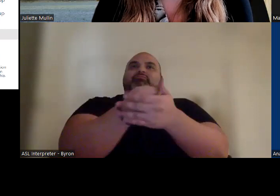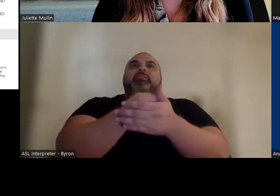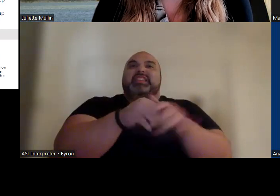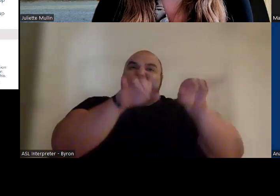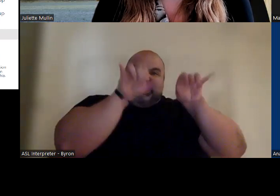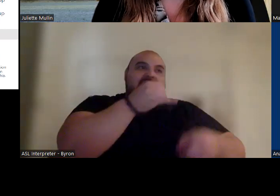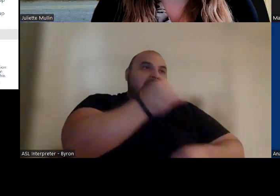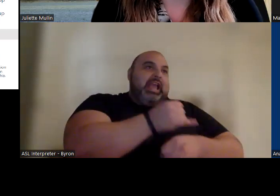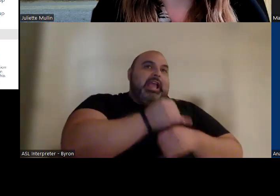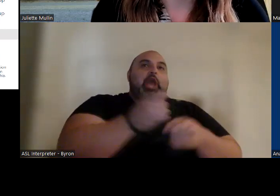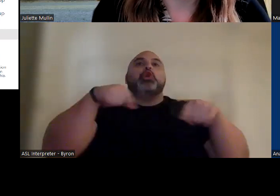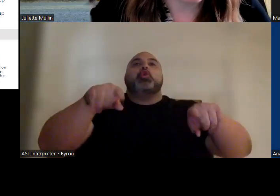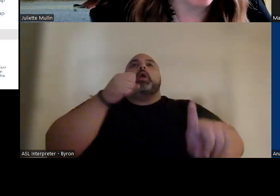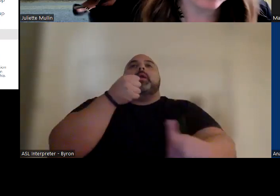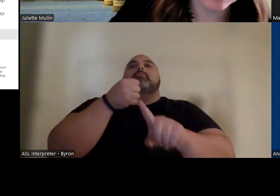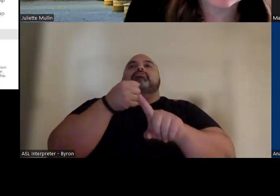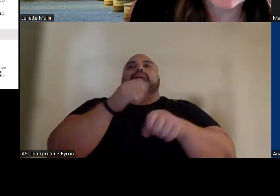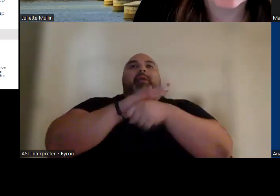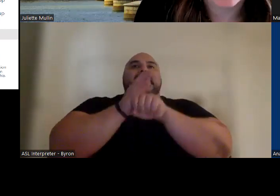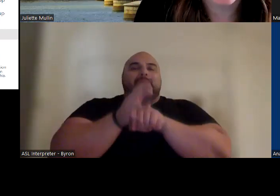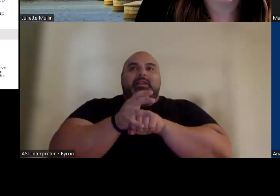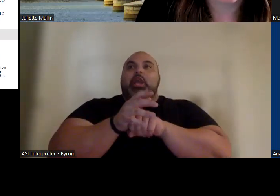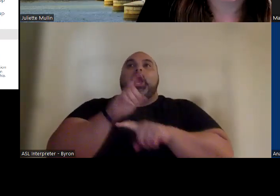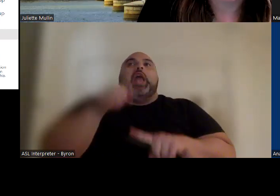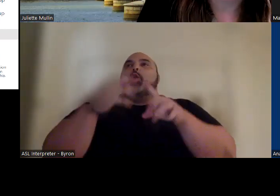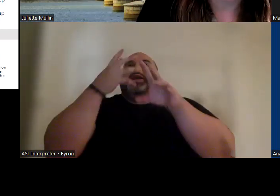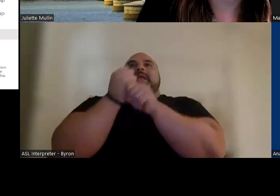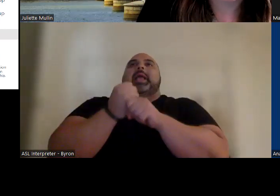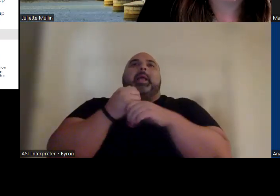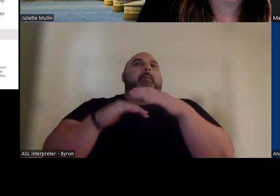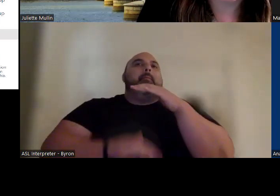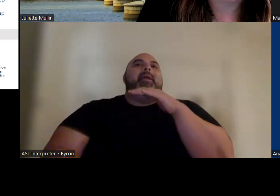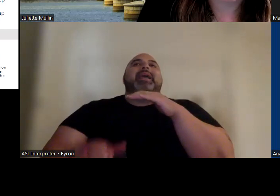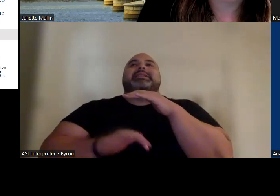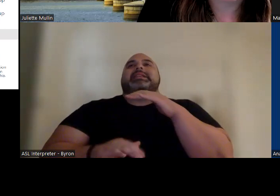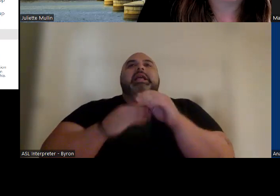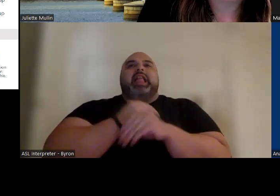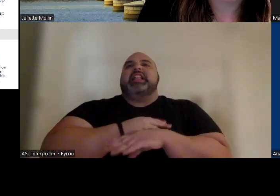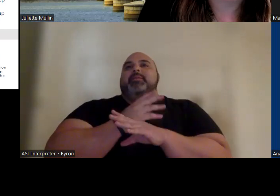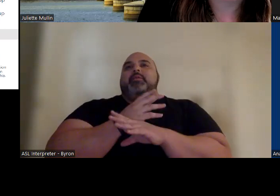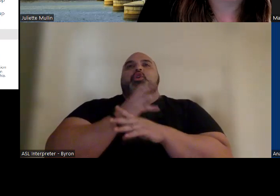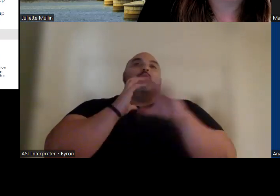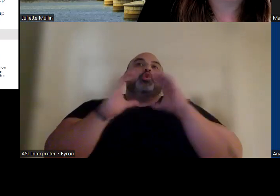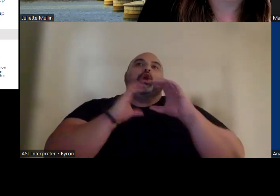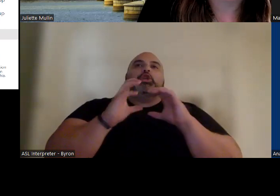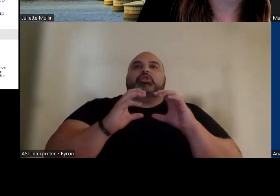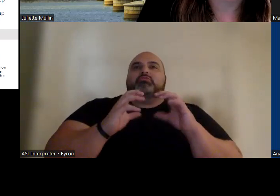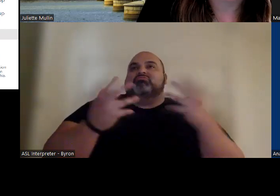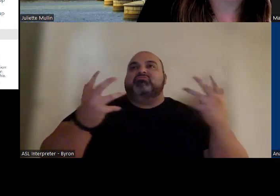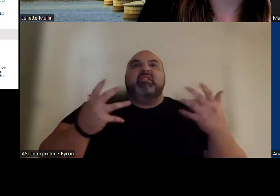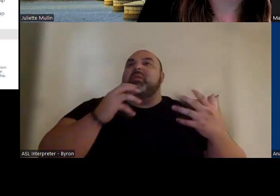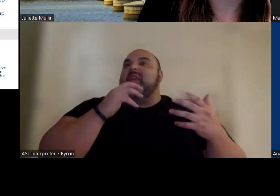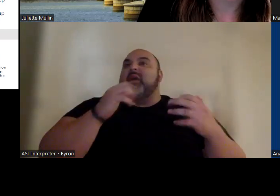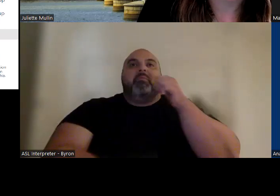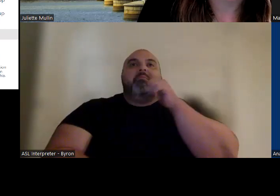when the pandemic hit and not being able to get even just basic telecommunication capabilities in place without a lot